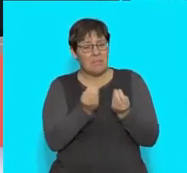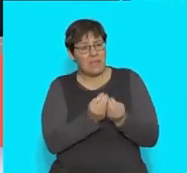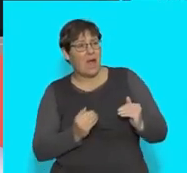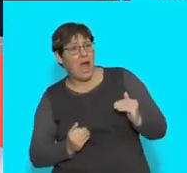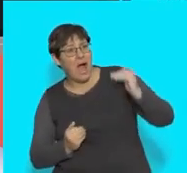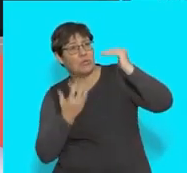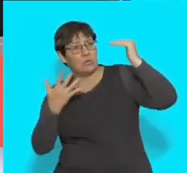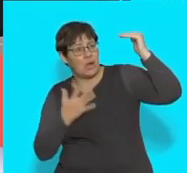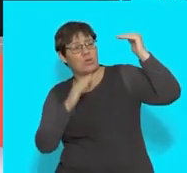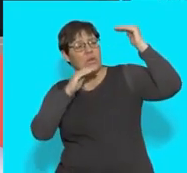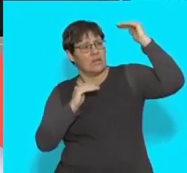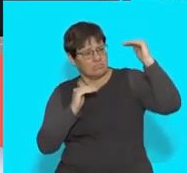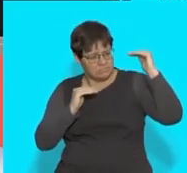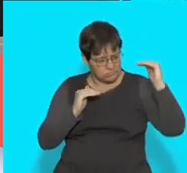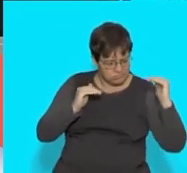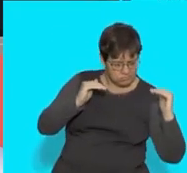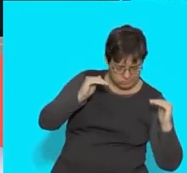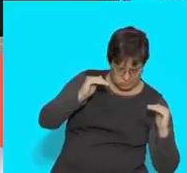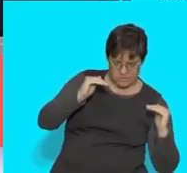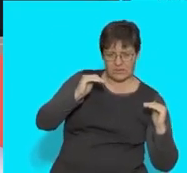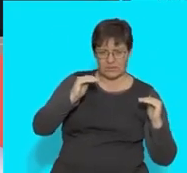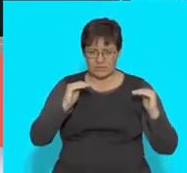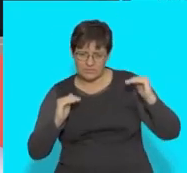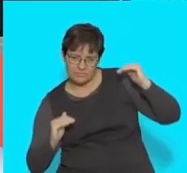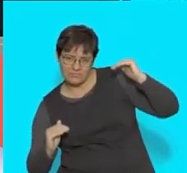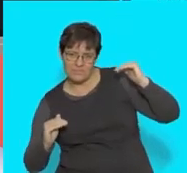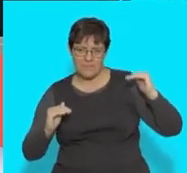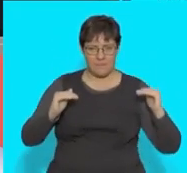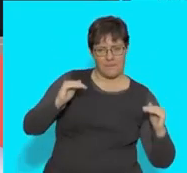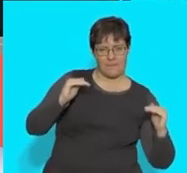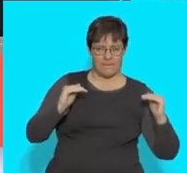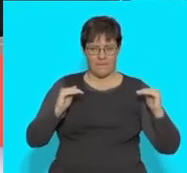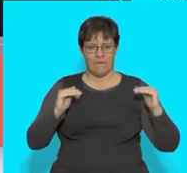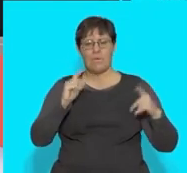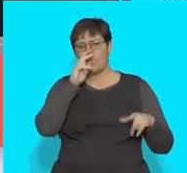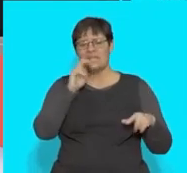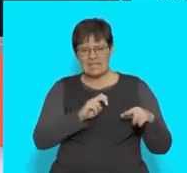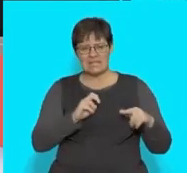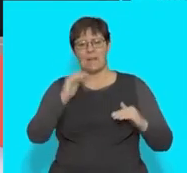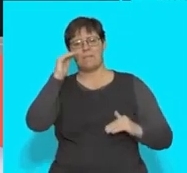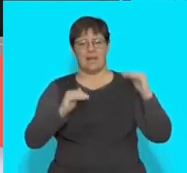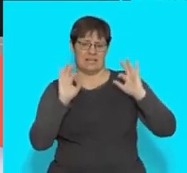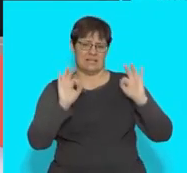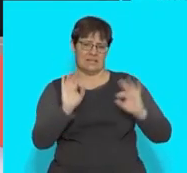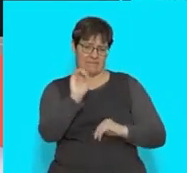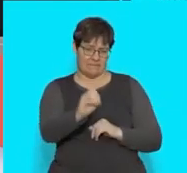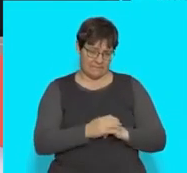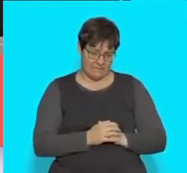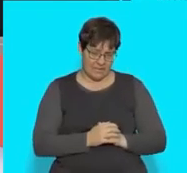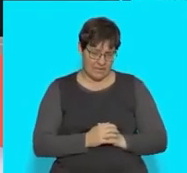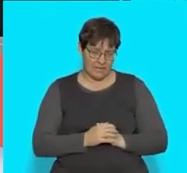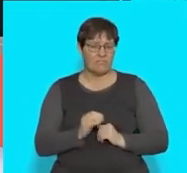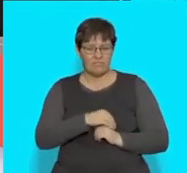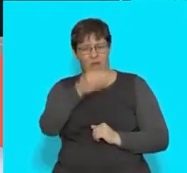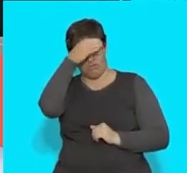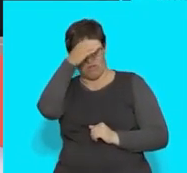something goes up, we need to bring it down again. And maybe if it lowers, we need to bring it back up. We need to bring it into balance. And